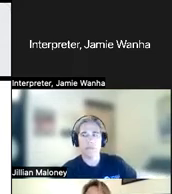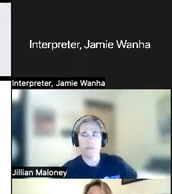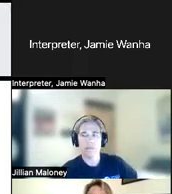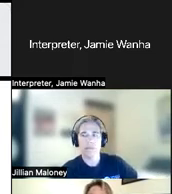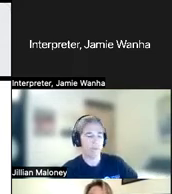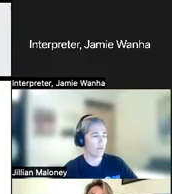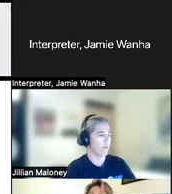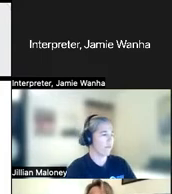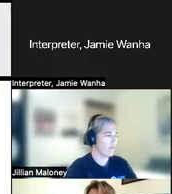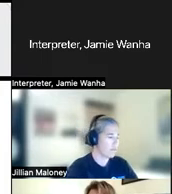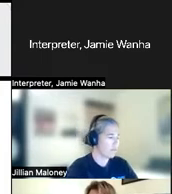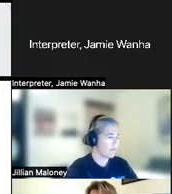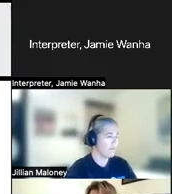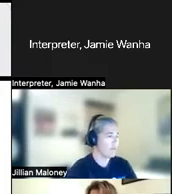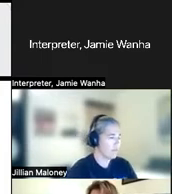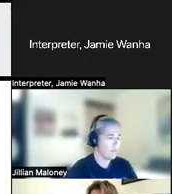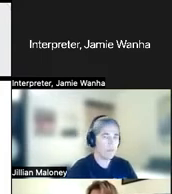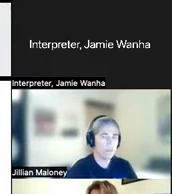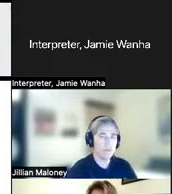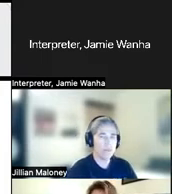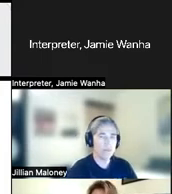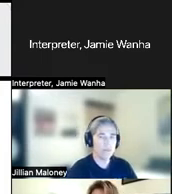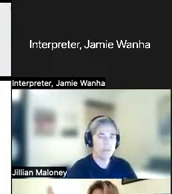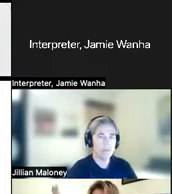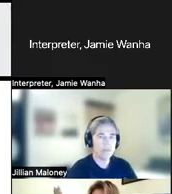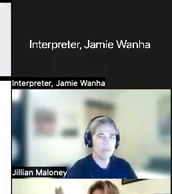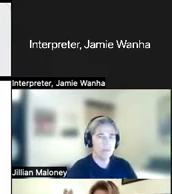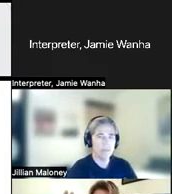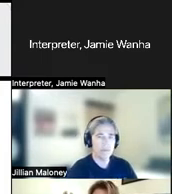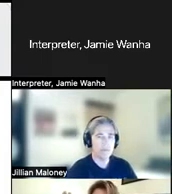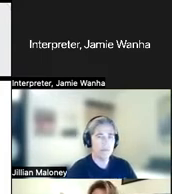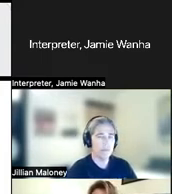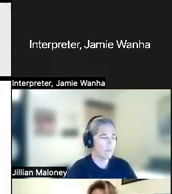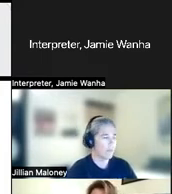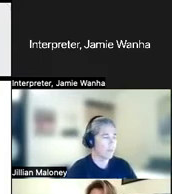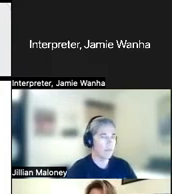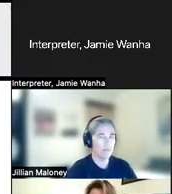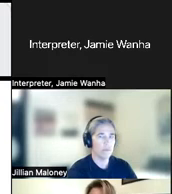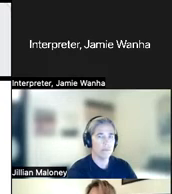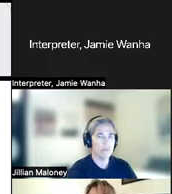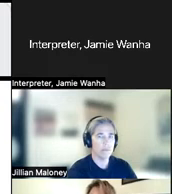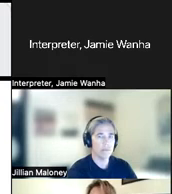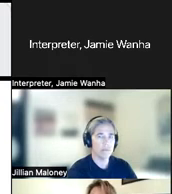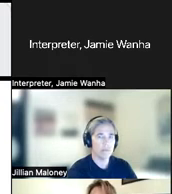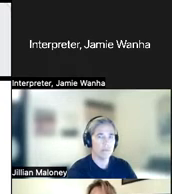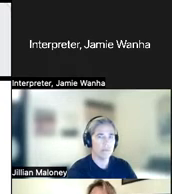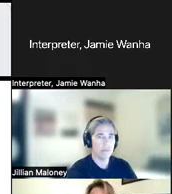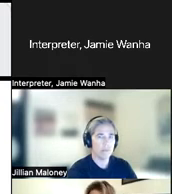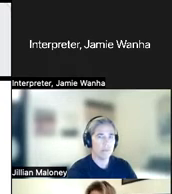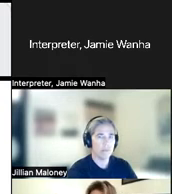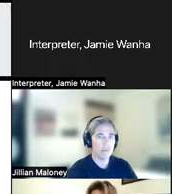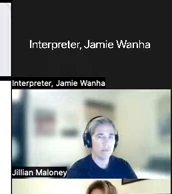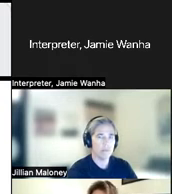of today's webinar, the presentations, and some additional resources will be on the same page where you